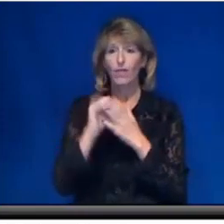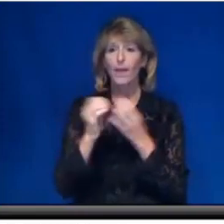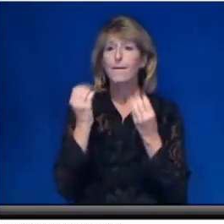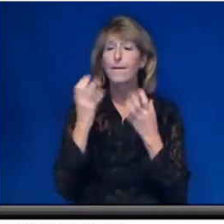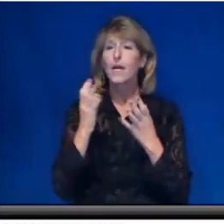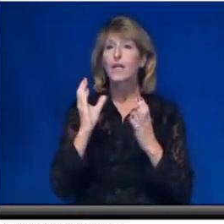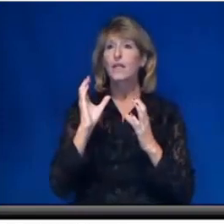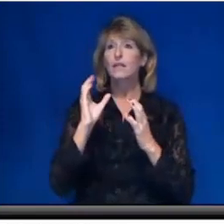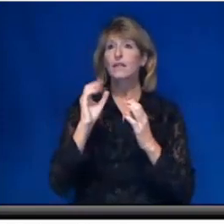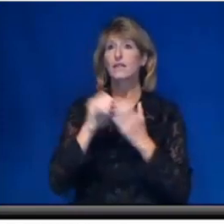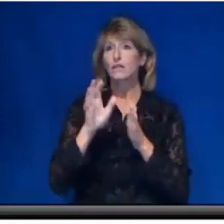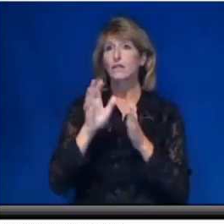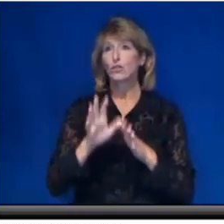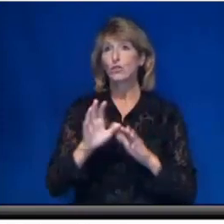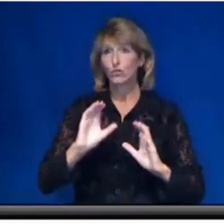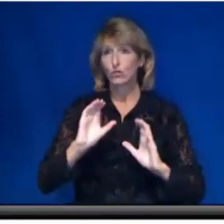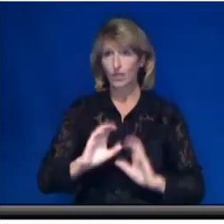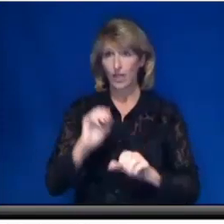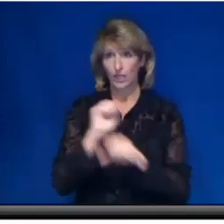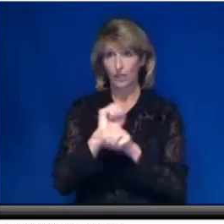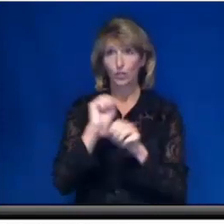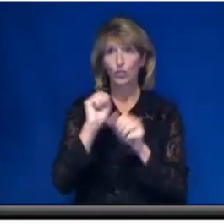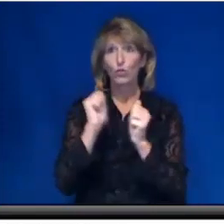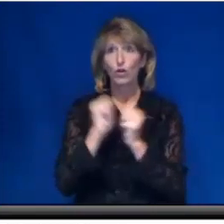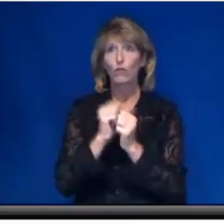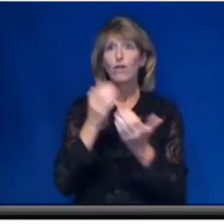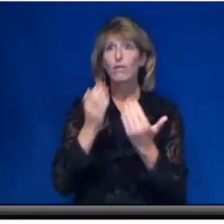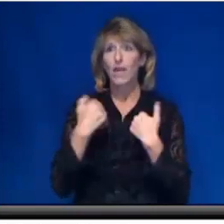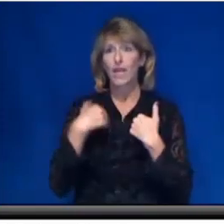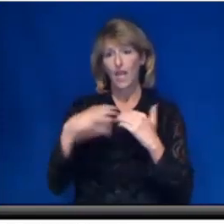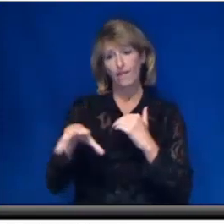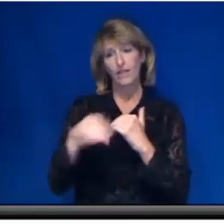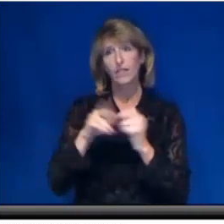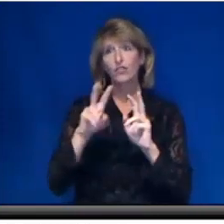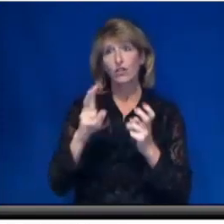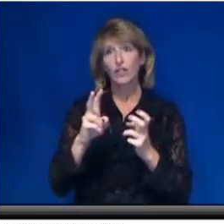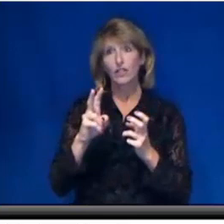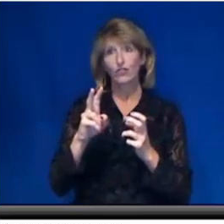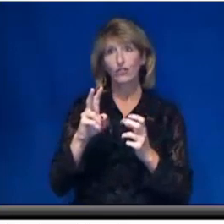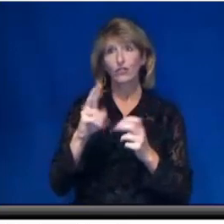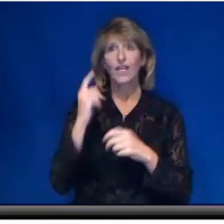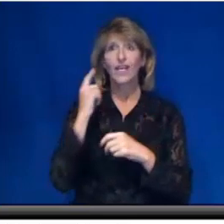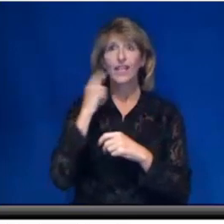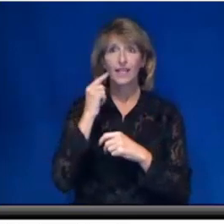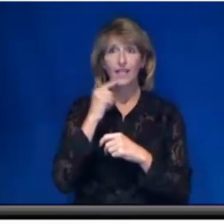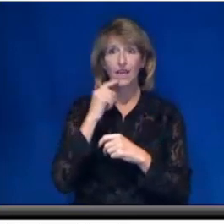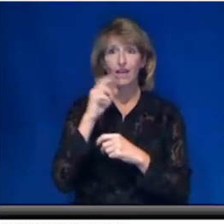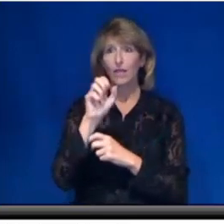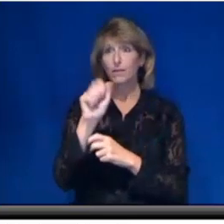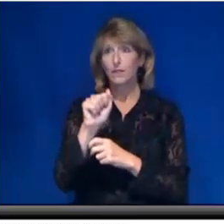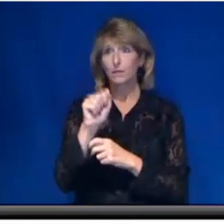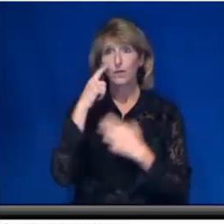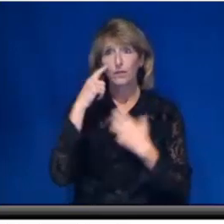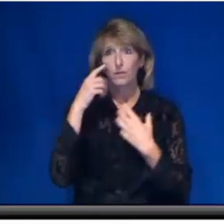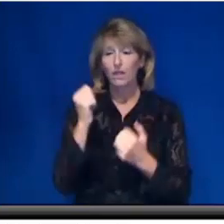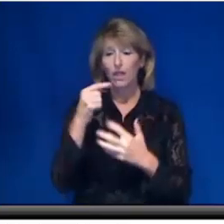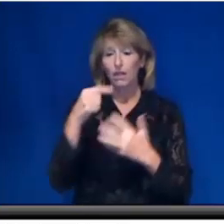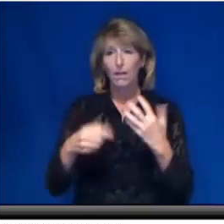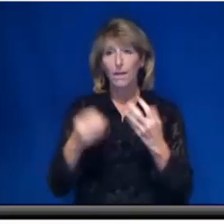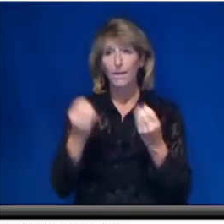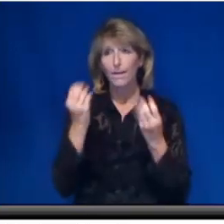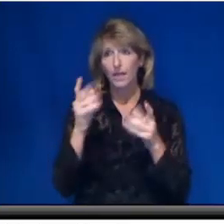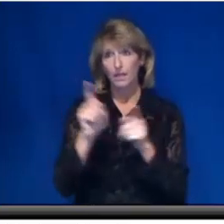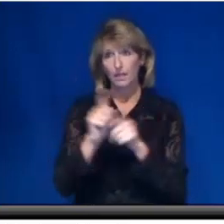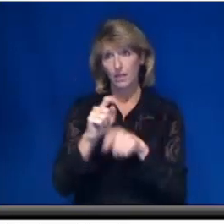co-occurring disability with mental illness. So it's important that clients or students that you work with, that you recognize that they